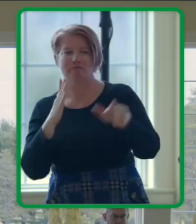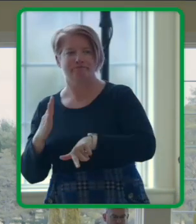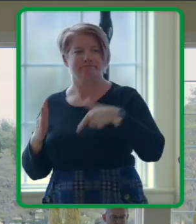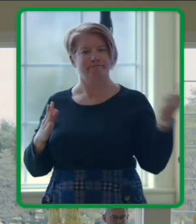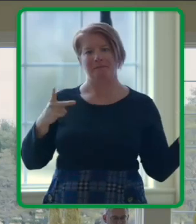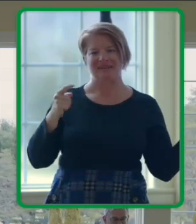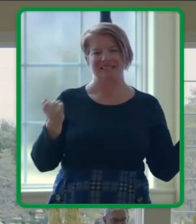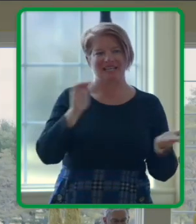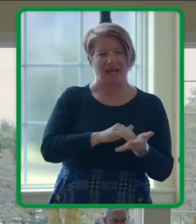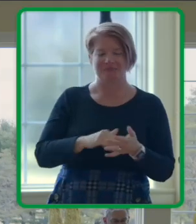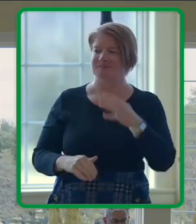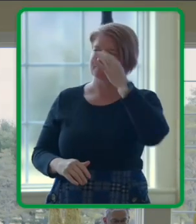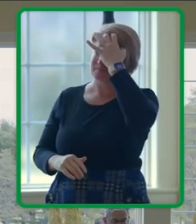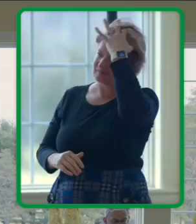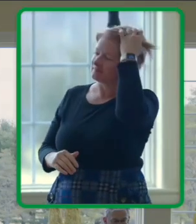to Pete.